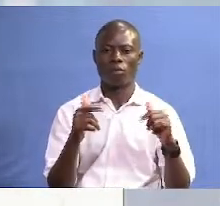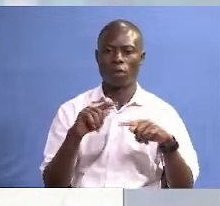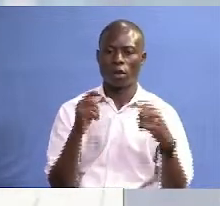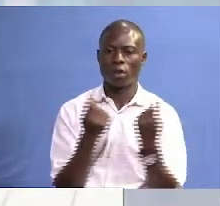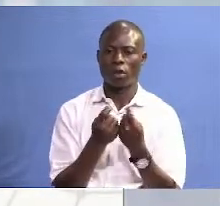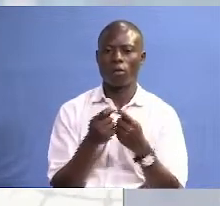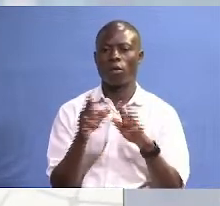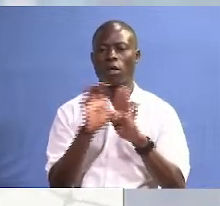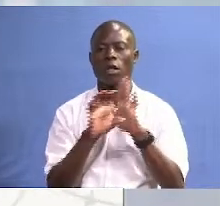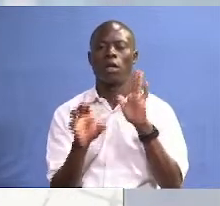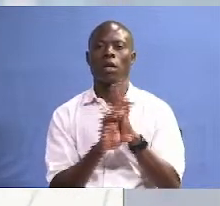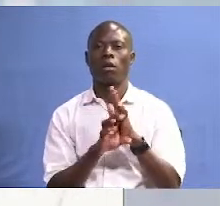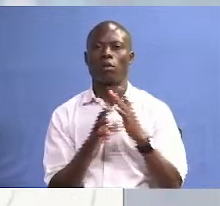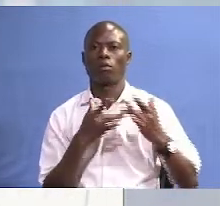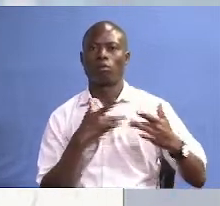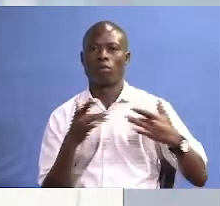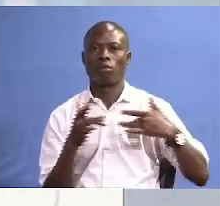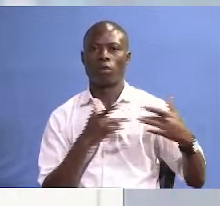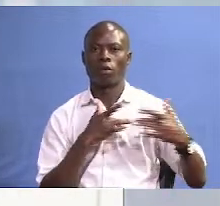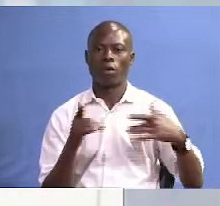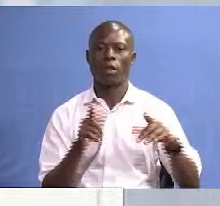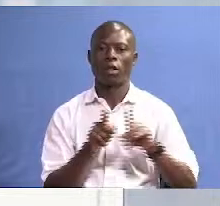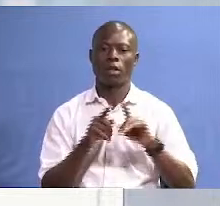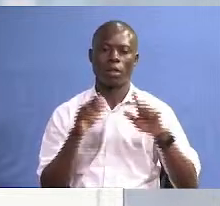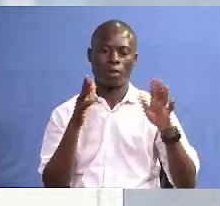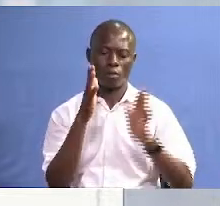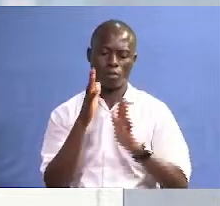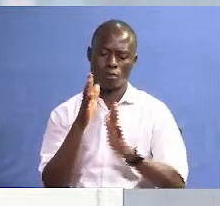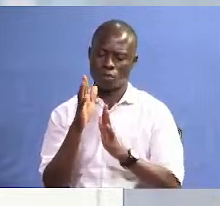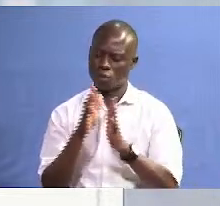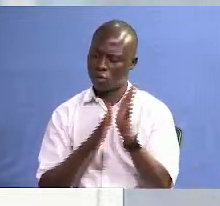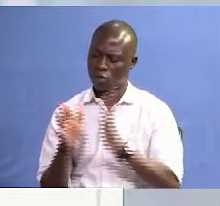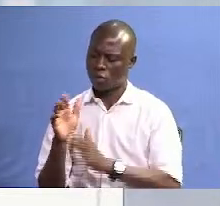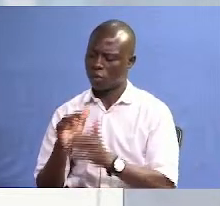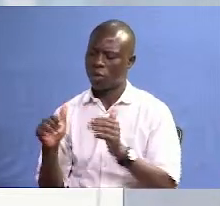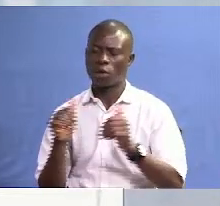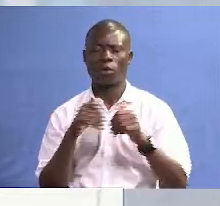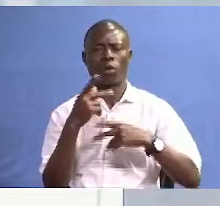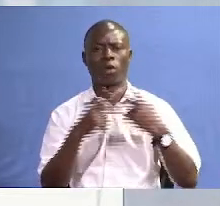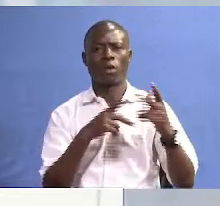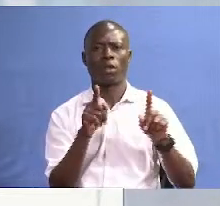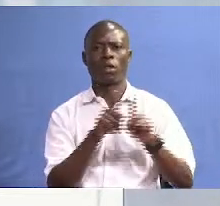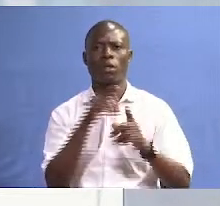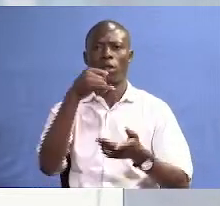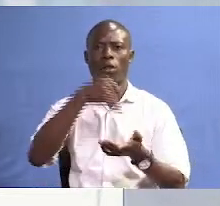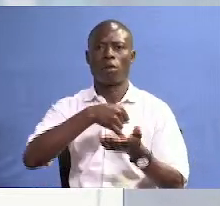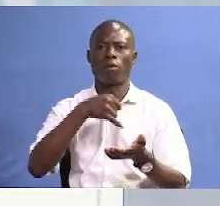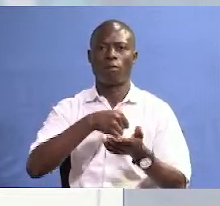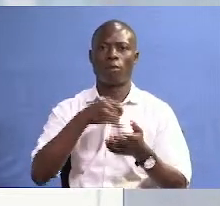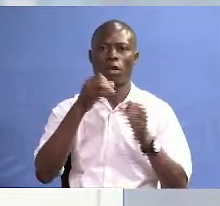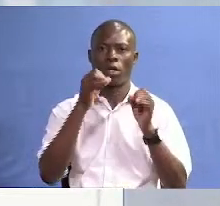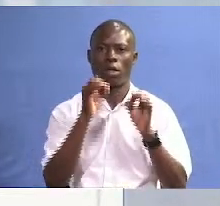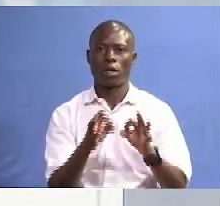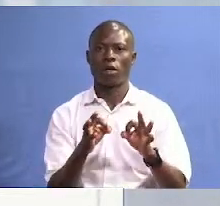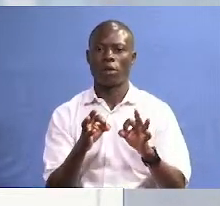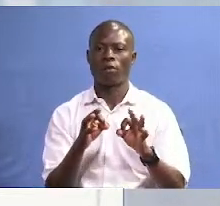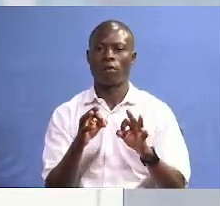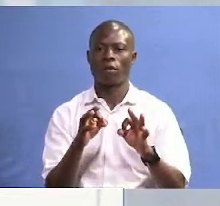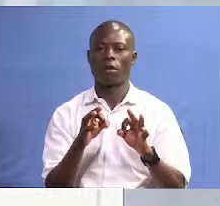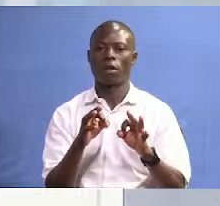Constitution is concerned, there is proper procedure laid down in law that involves if a